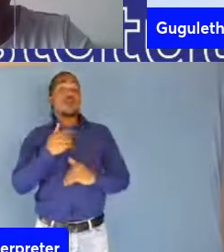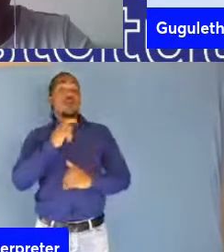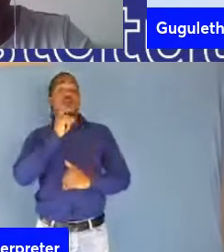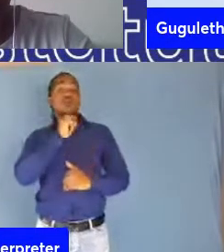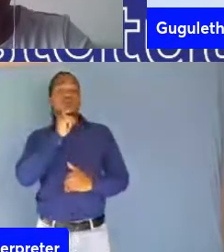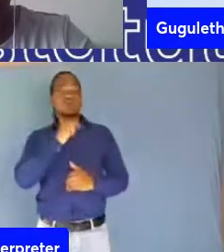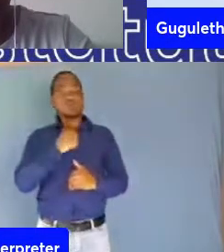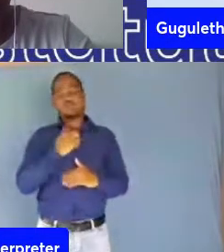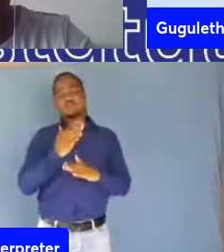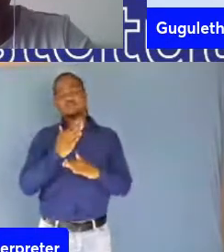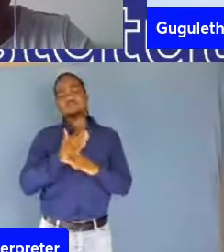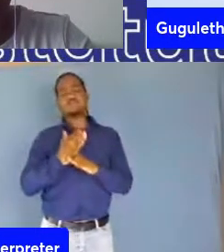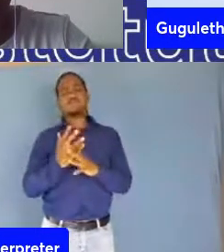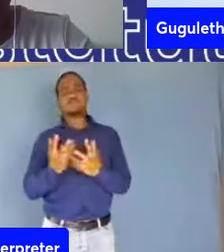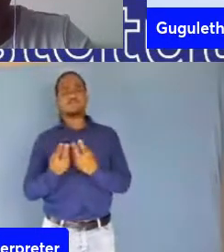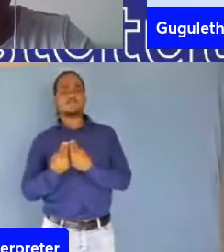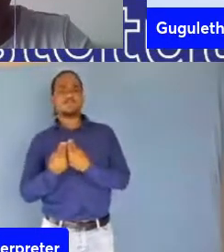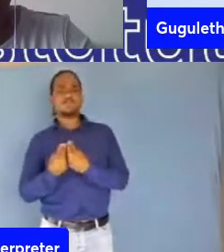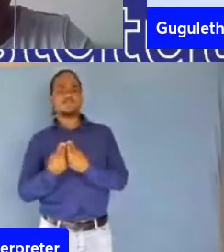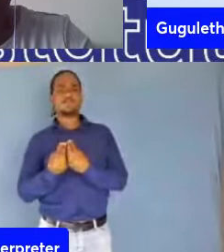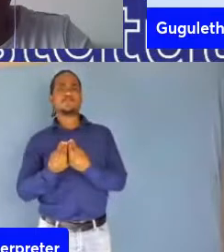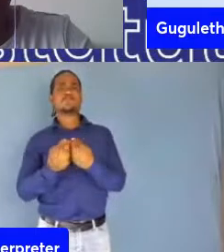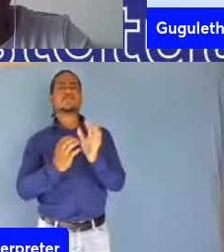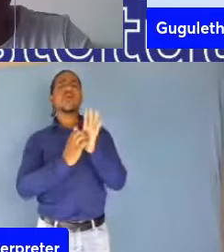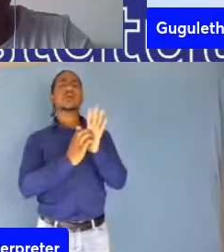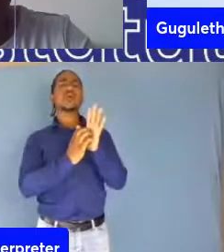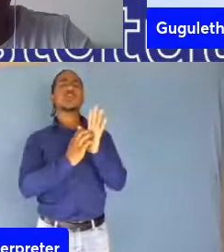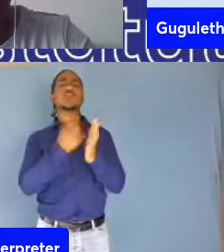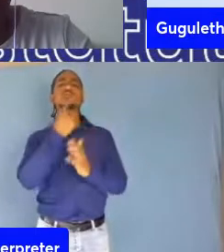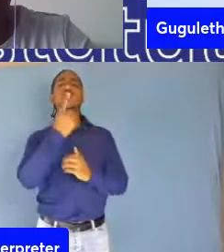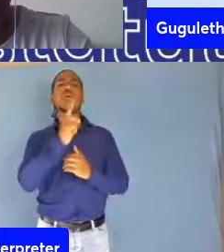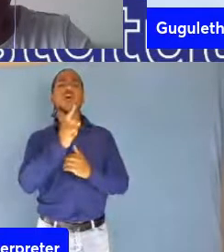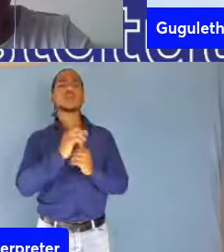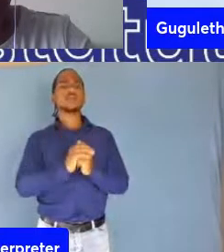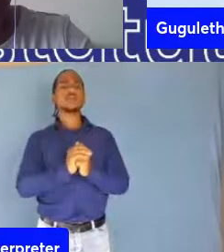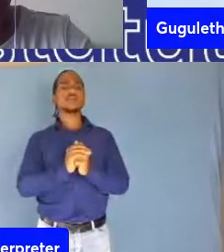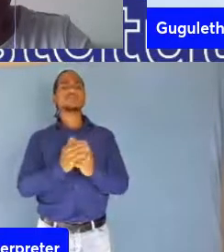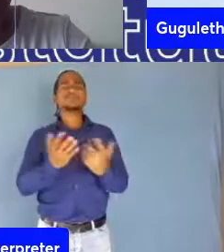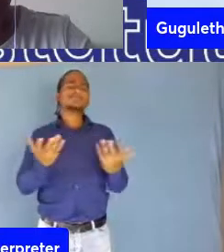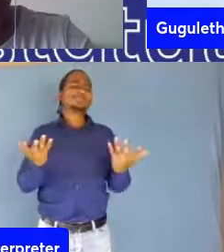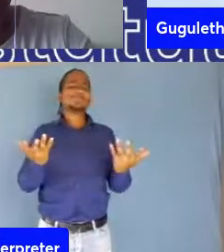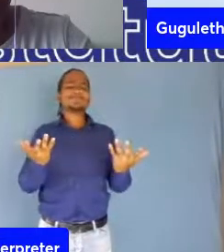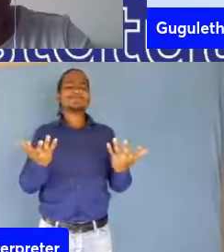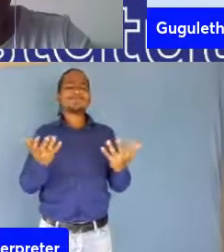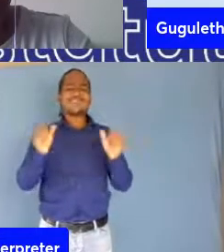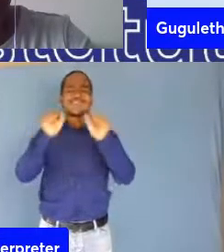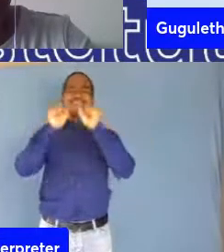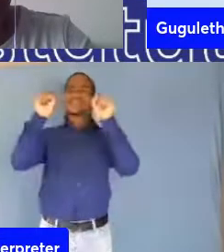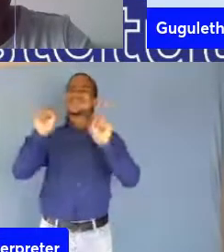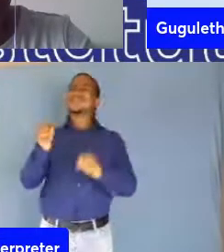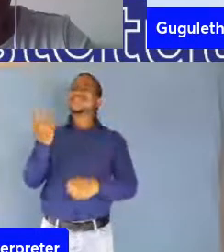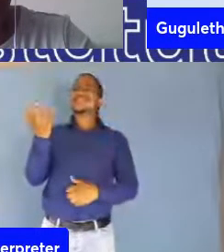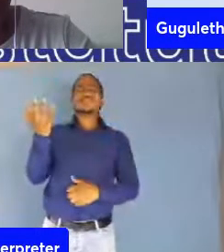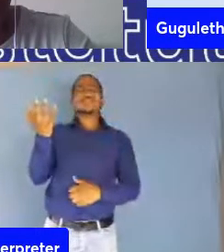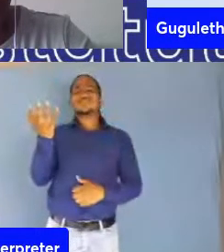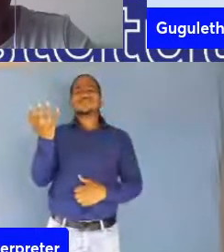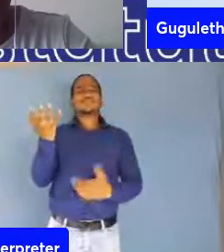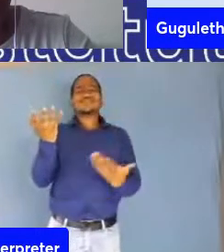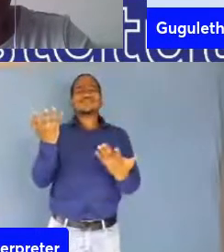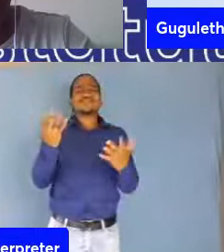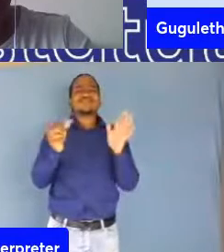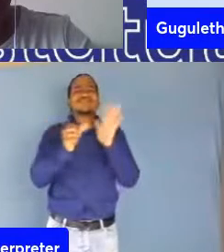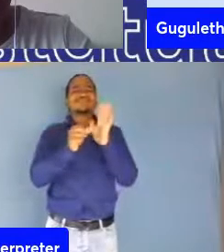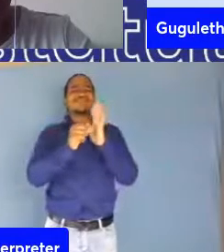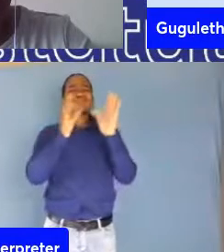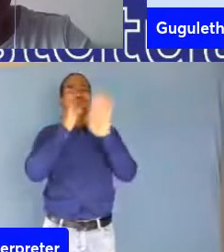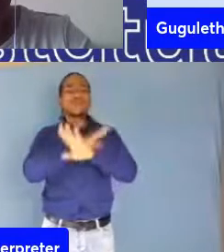colleague's, example. She's saying, what's the point into that system? I mean, she can pick up a phone and